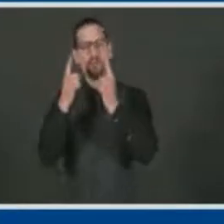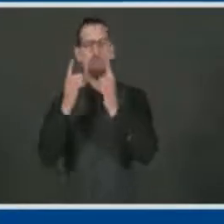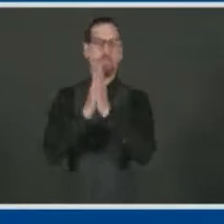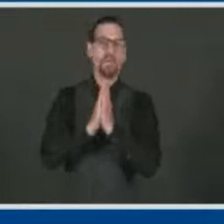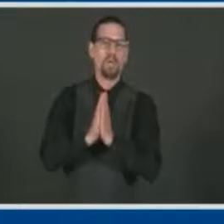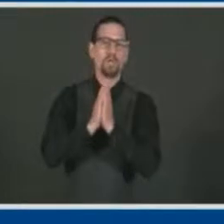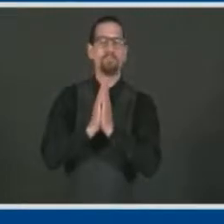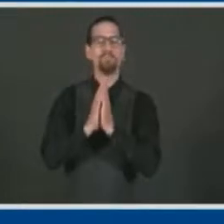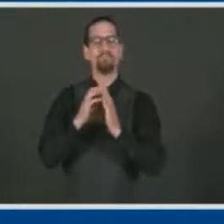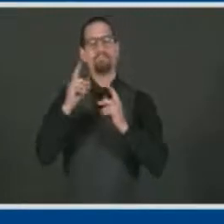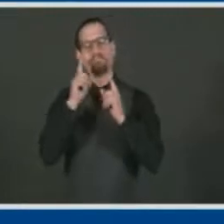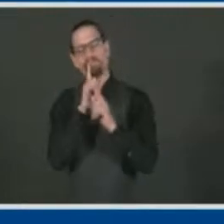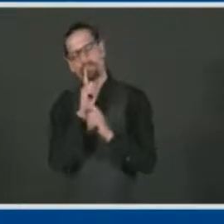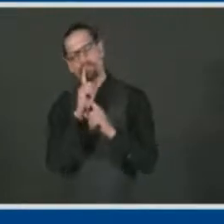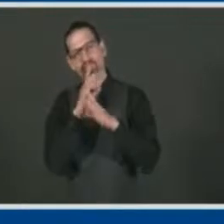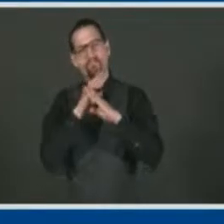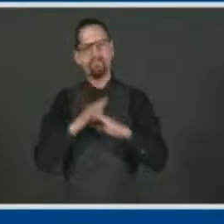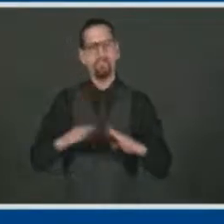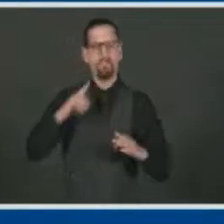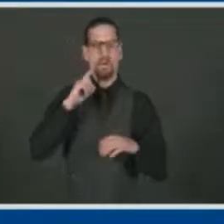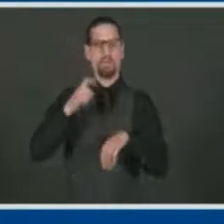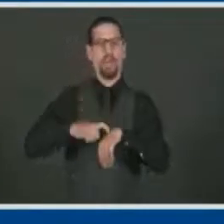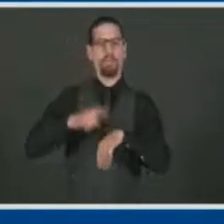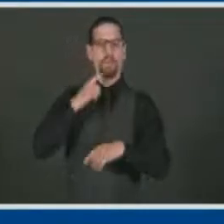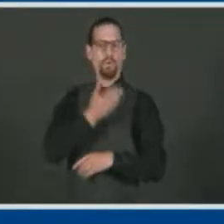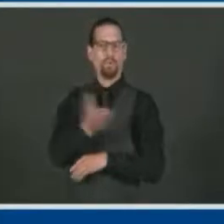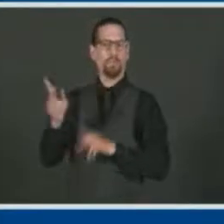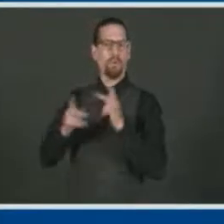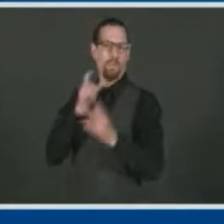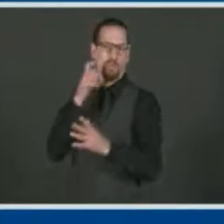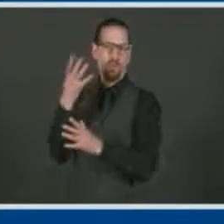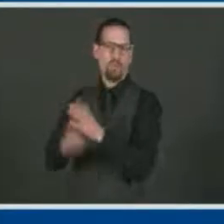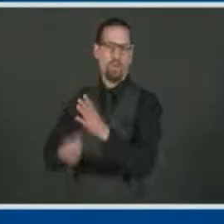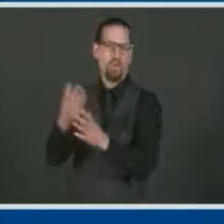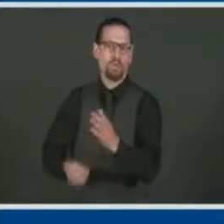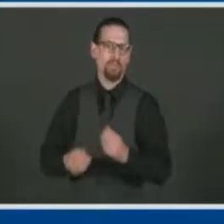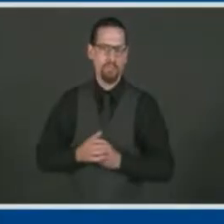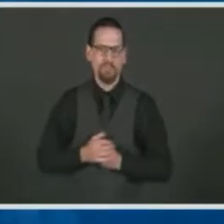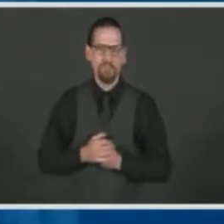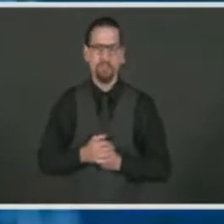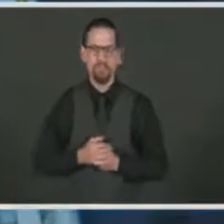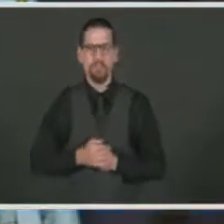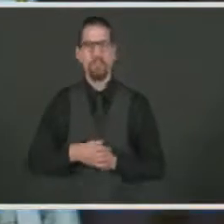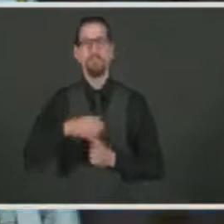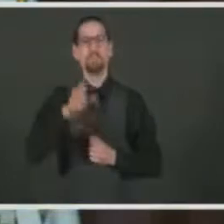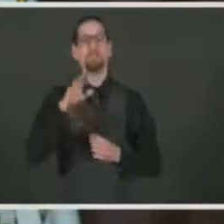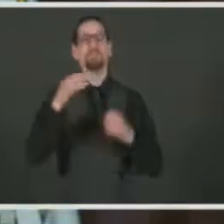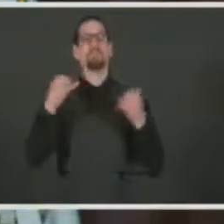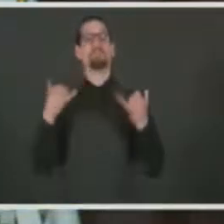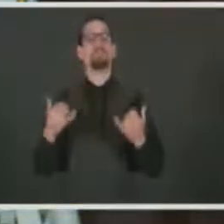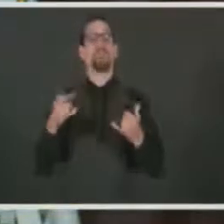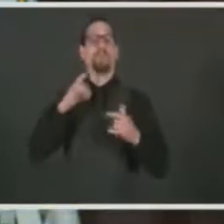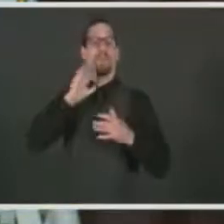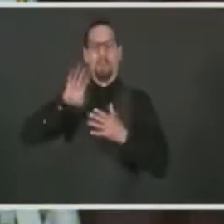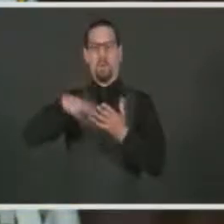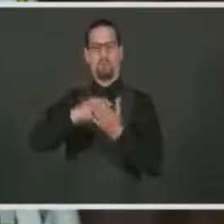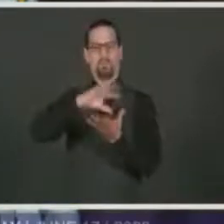day. Having said that, in general, the picture looks very good. You can see it yourself.